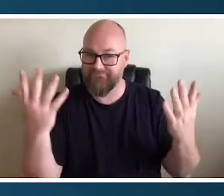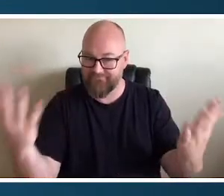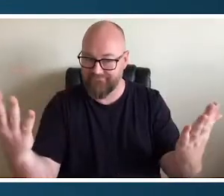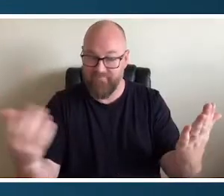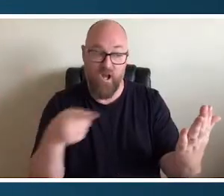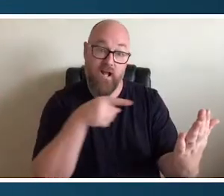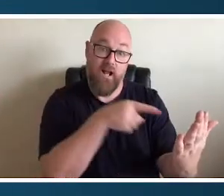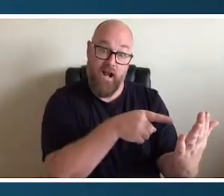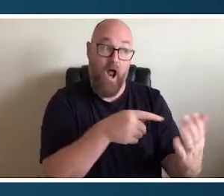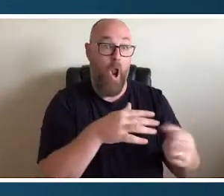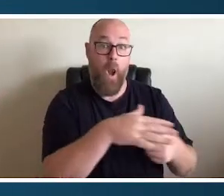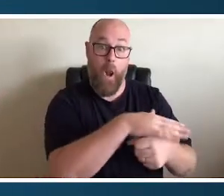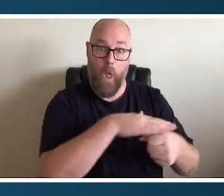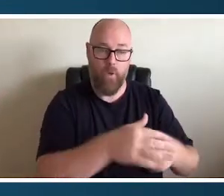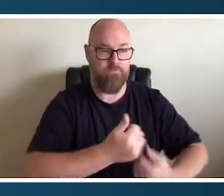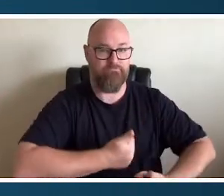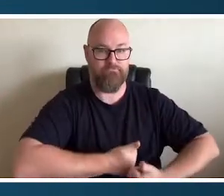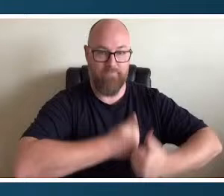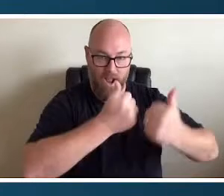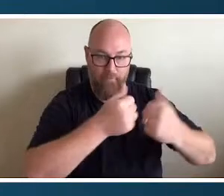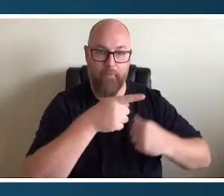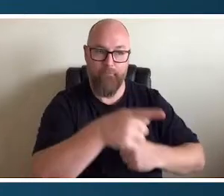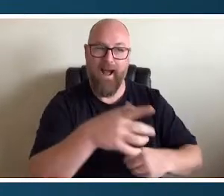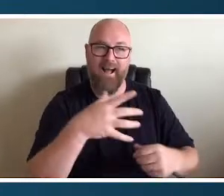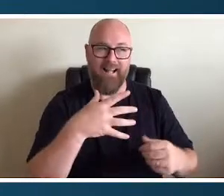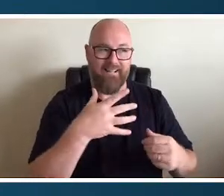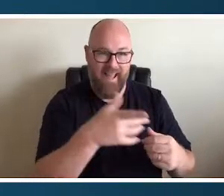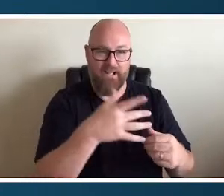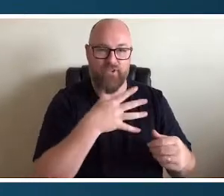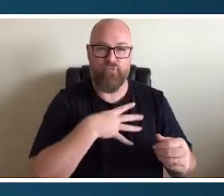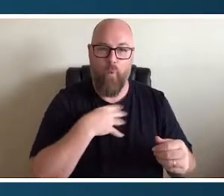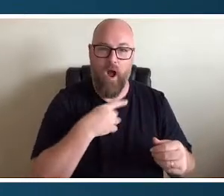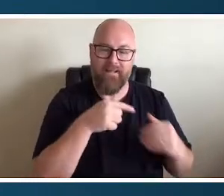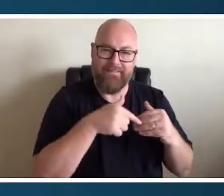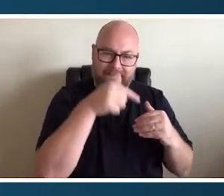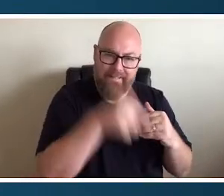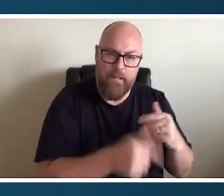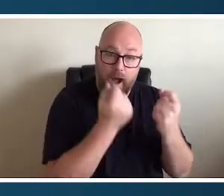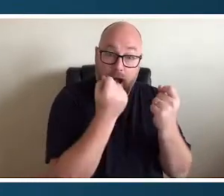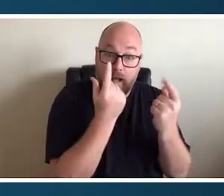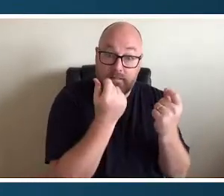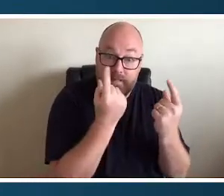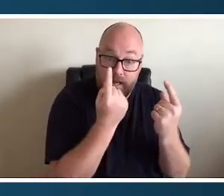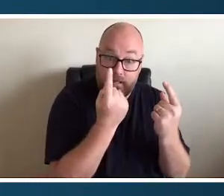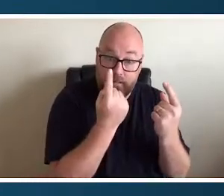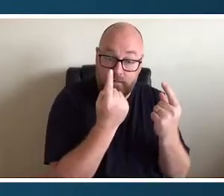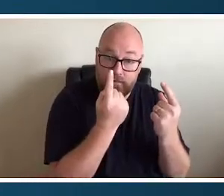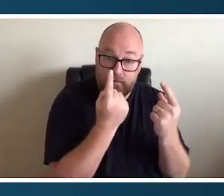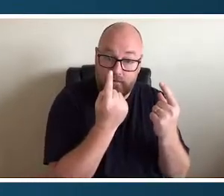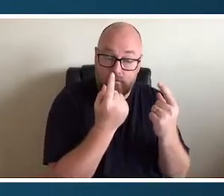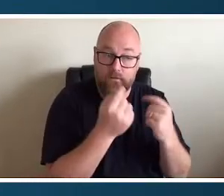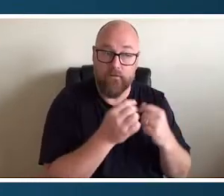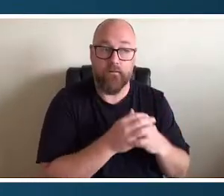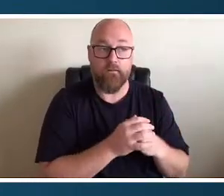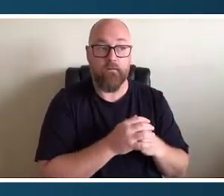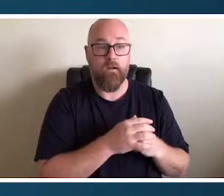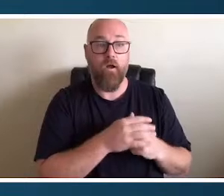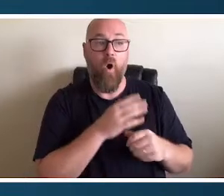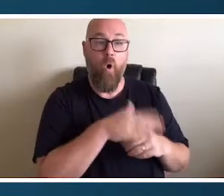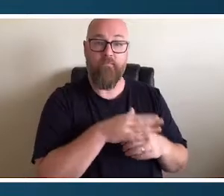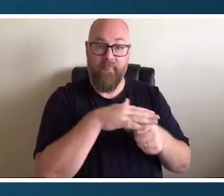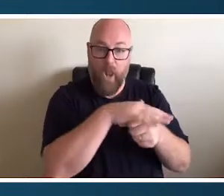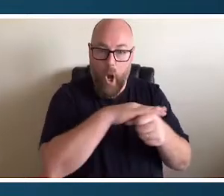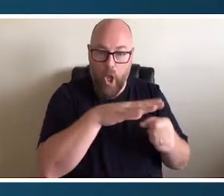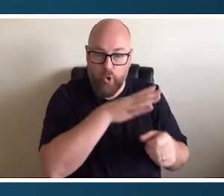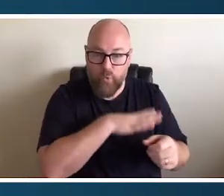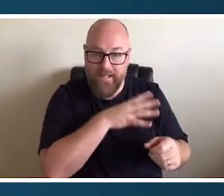localization requires a deep understanding of and the adaptation to local needs and the lived-in